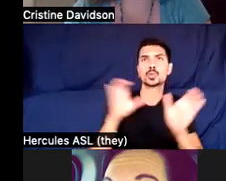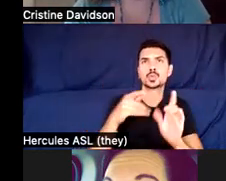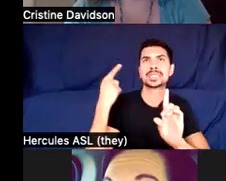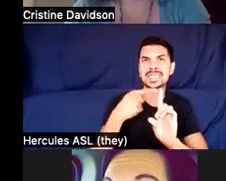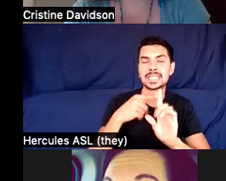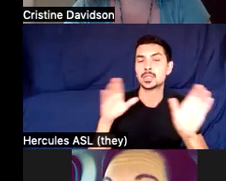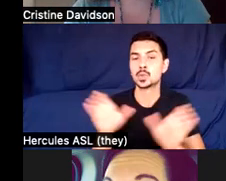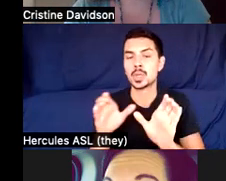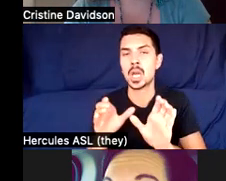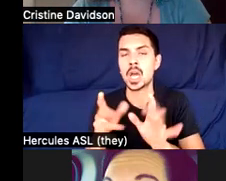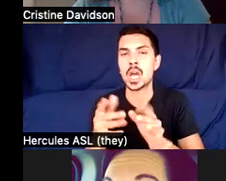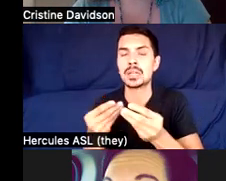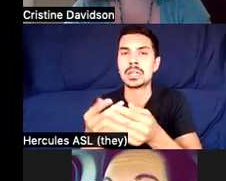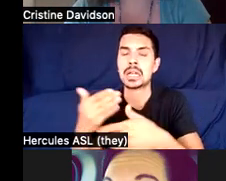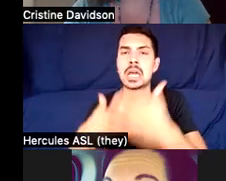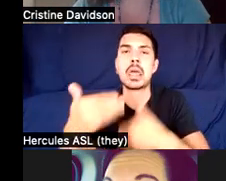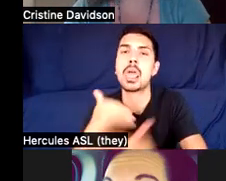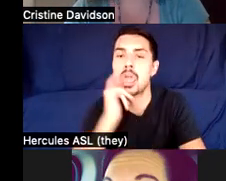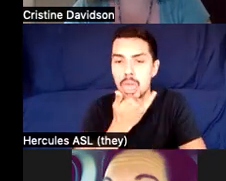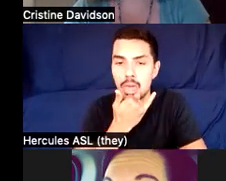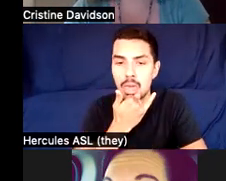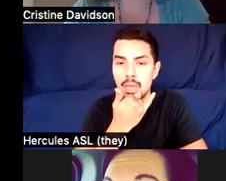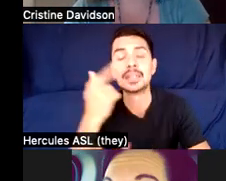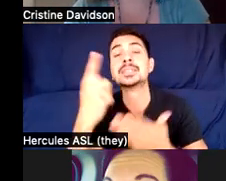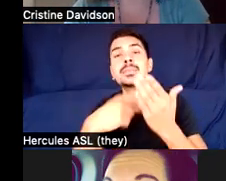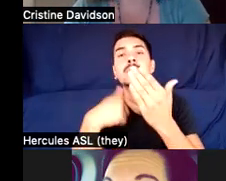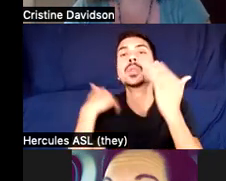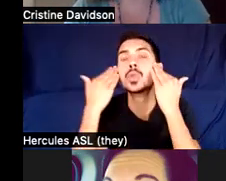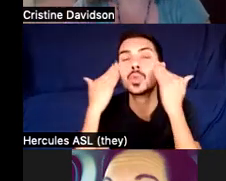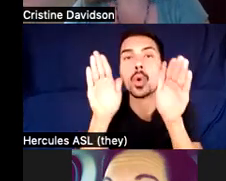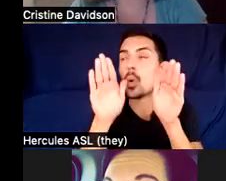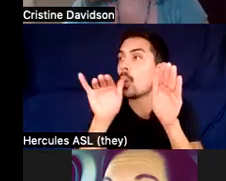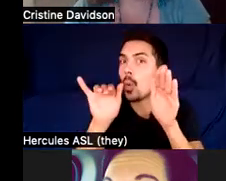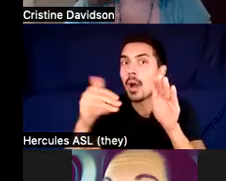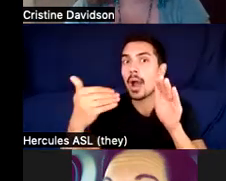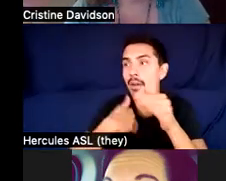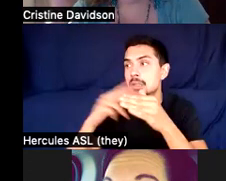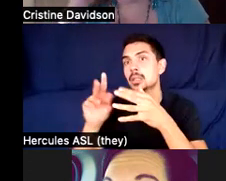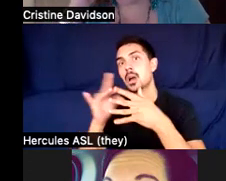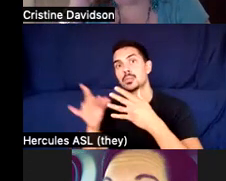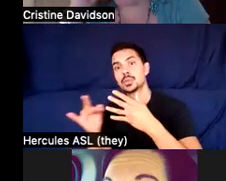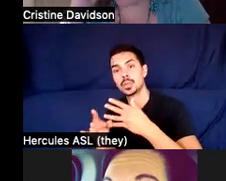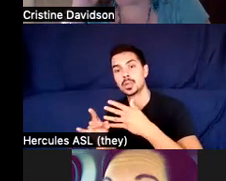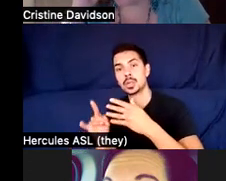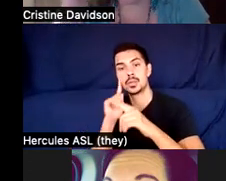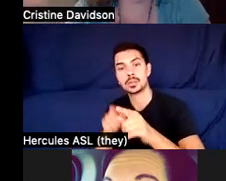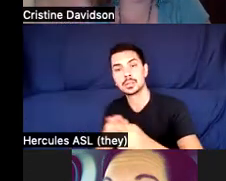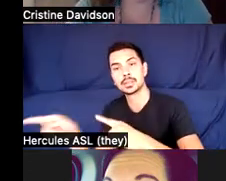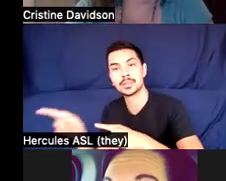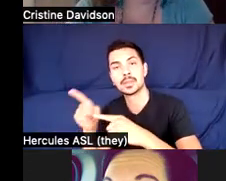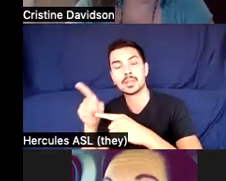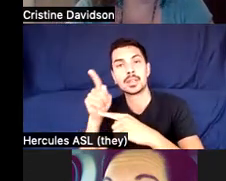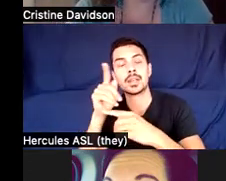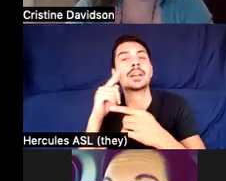vice versa. Sometimes we didn't even know that this was possible, that this particular outcome was going to happen, because we just